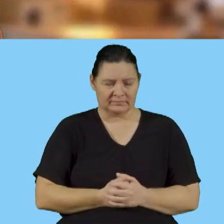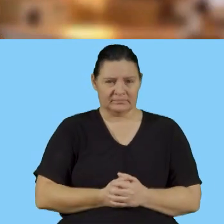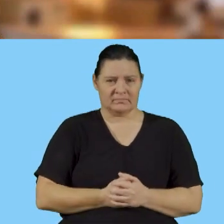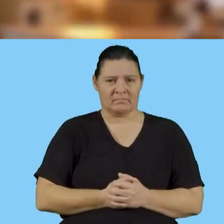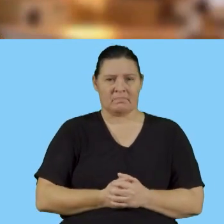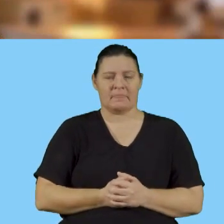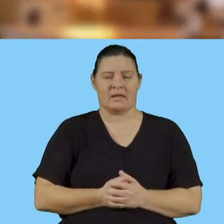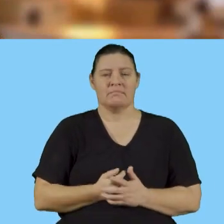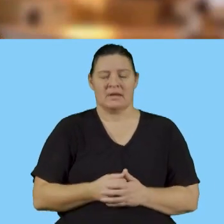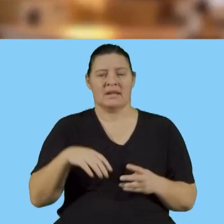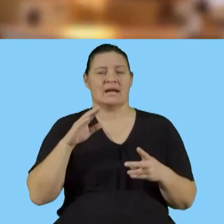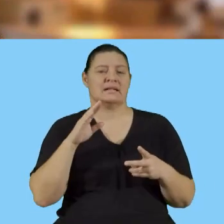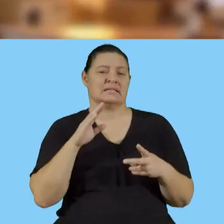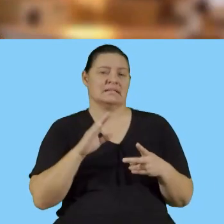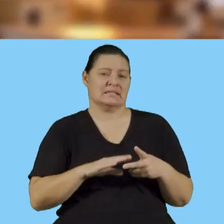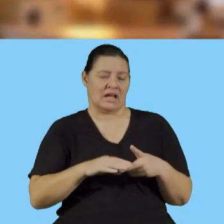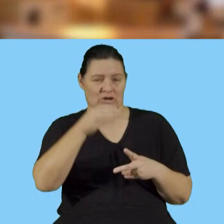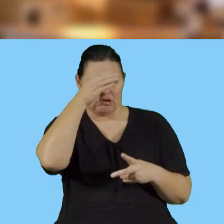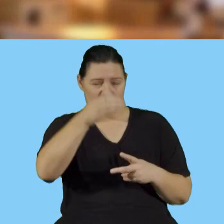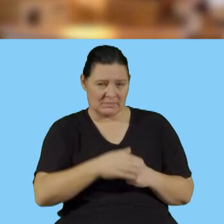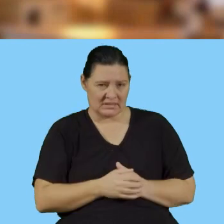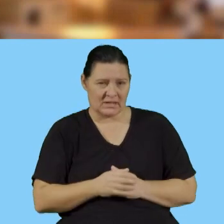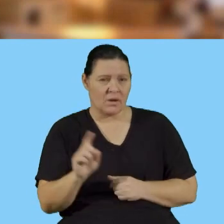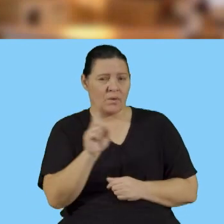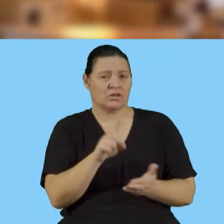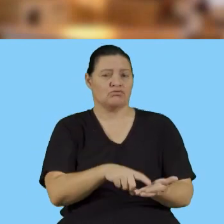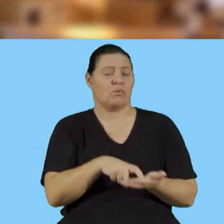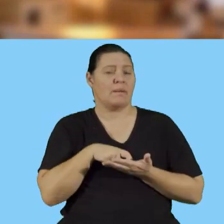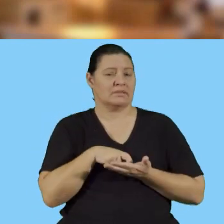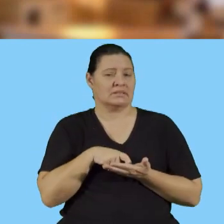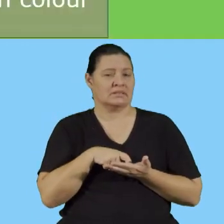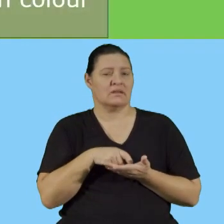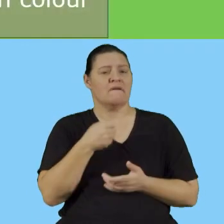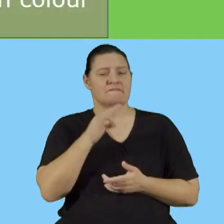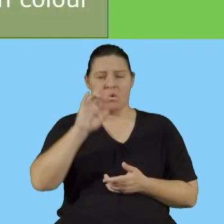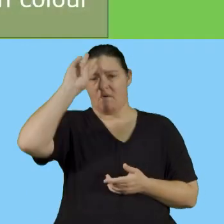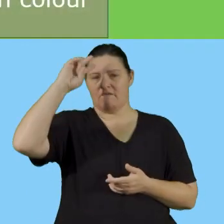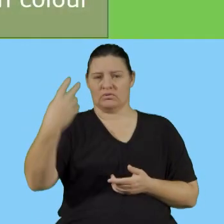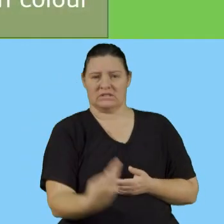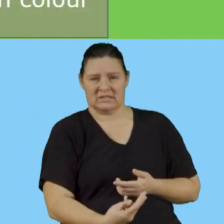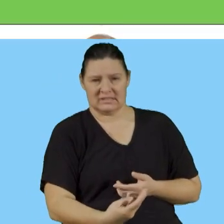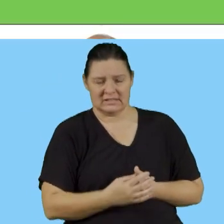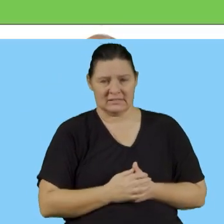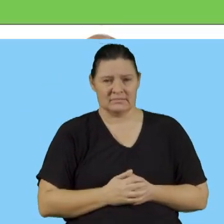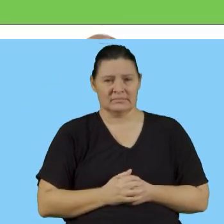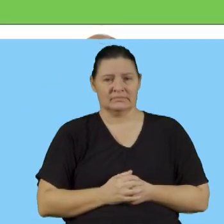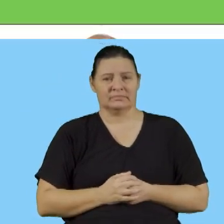And that is going to be our second concept for the lesson, which is the requirements for photosynthesis.